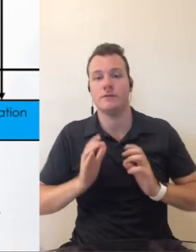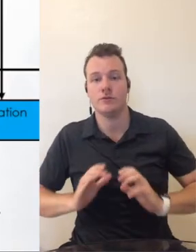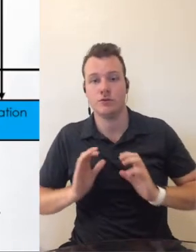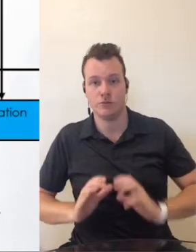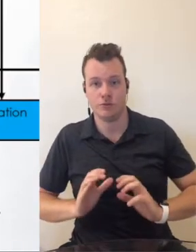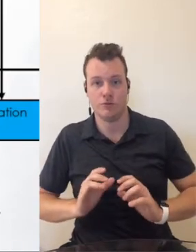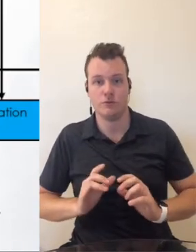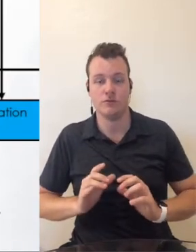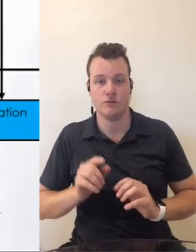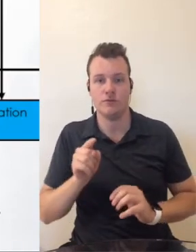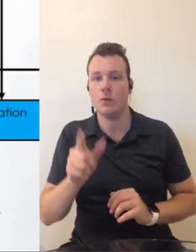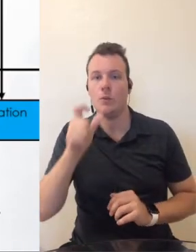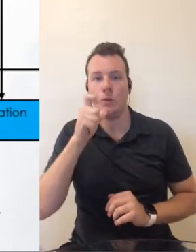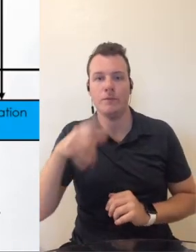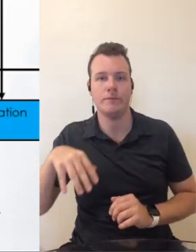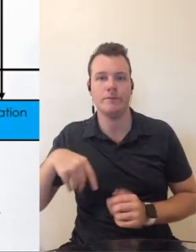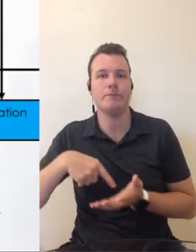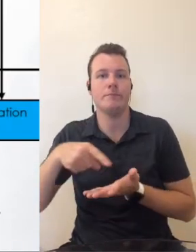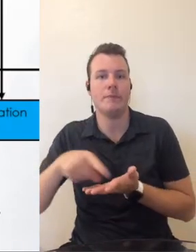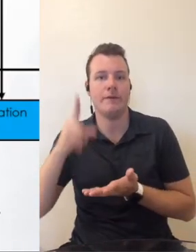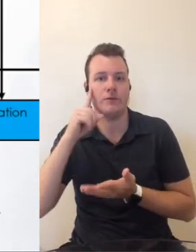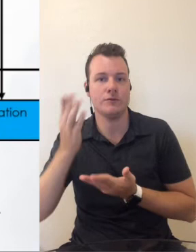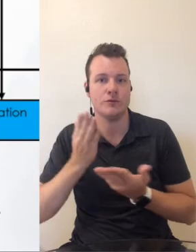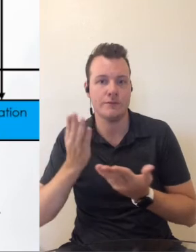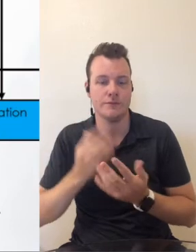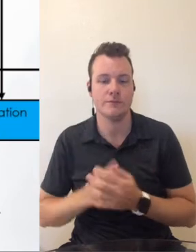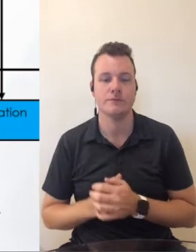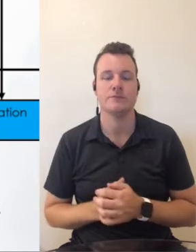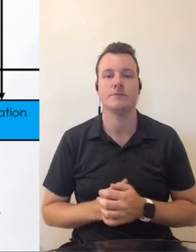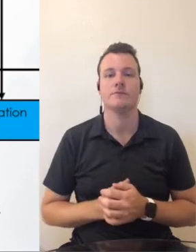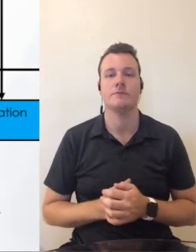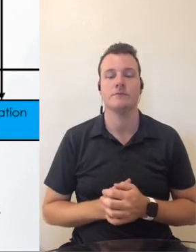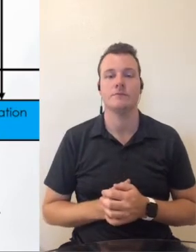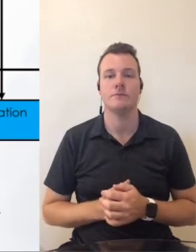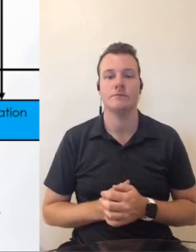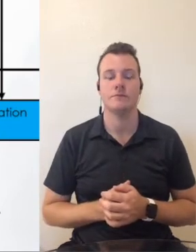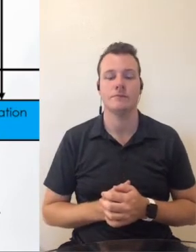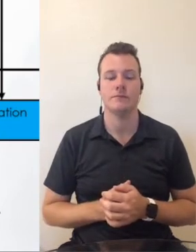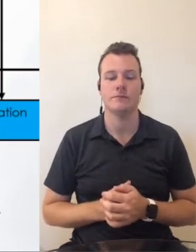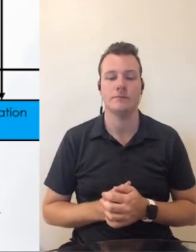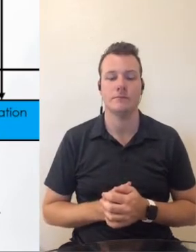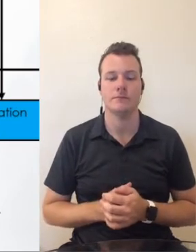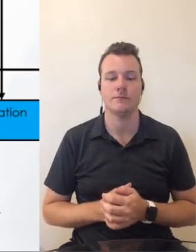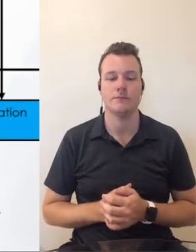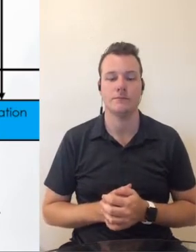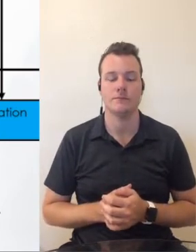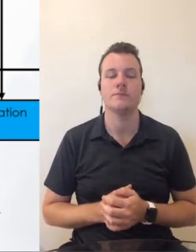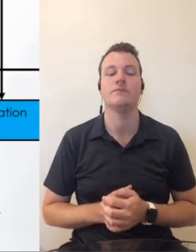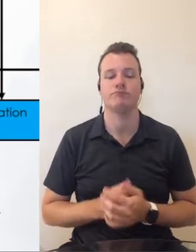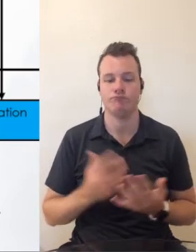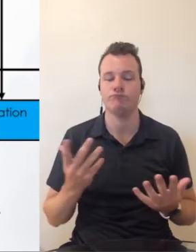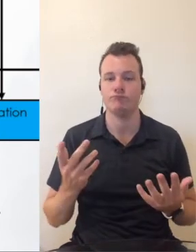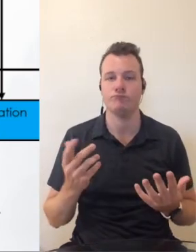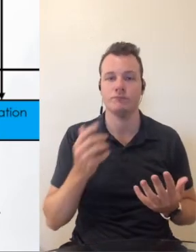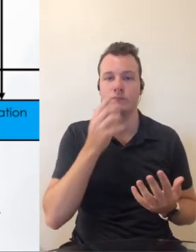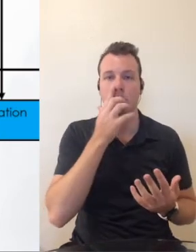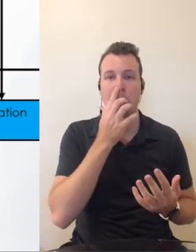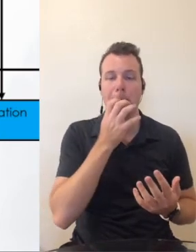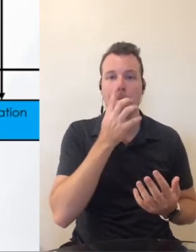the consumer or the individuals who's paying for the services and the products that you're providing, okay?